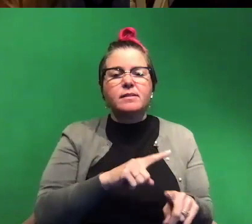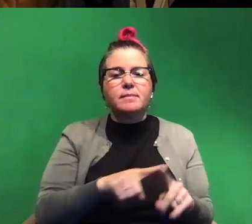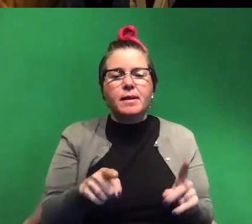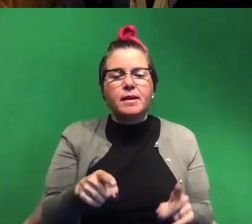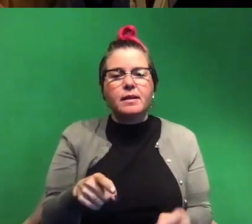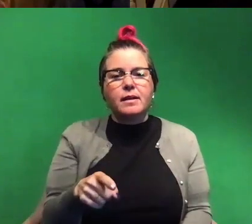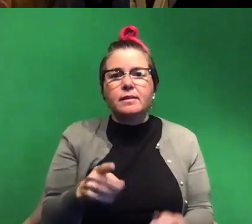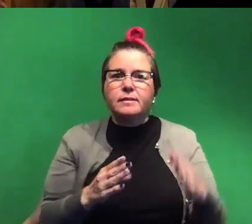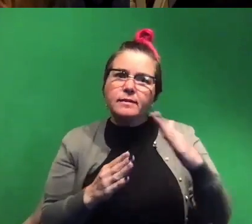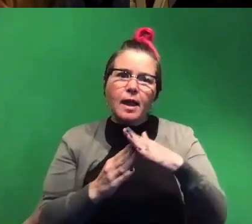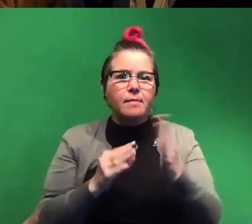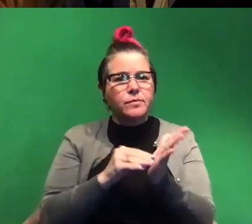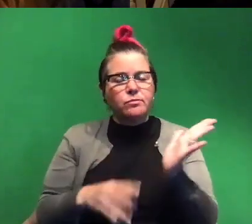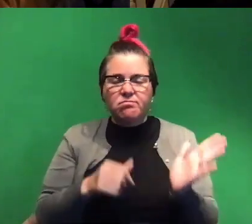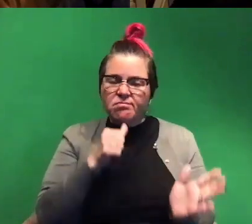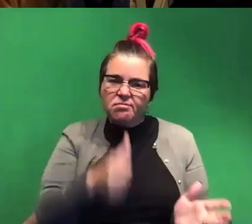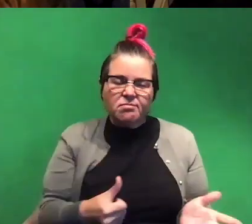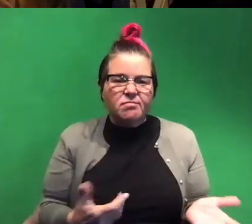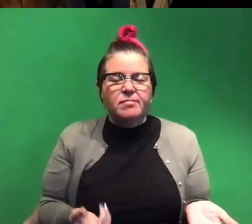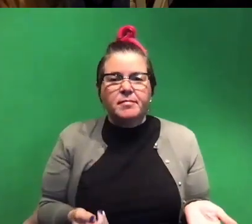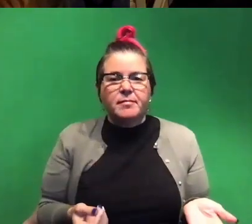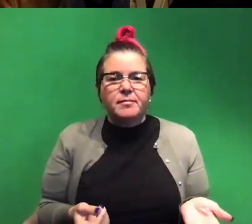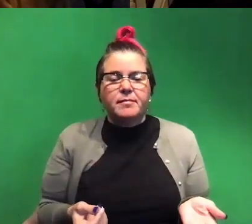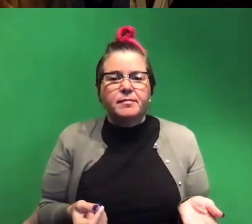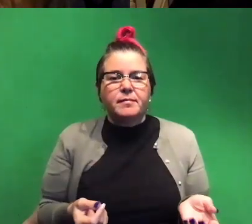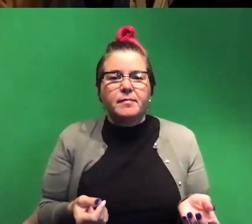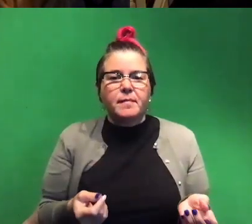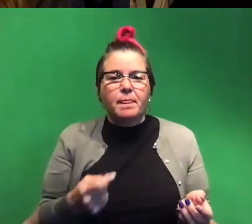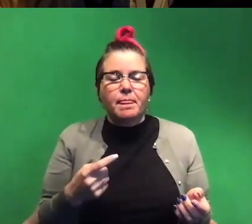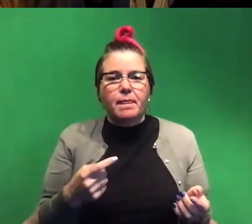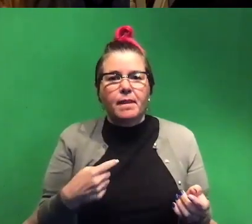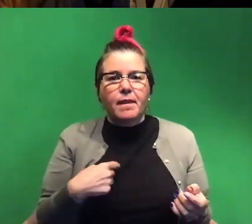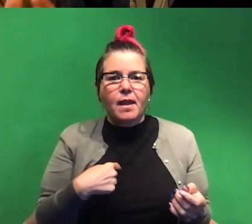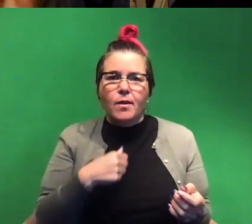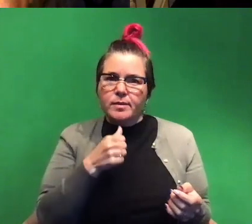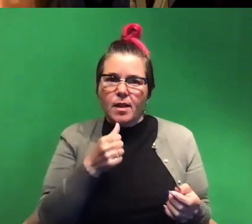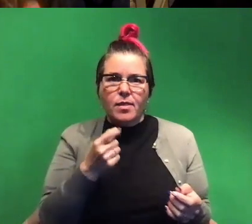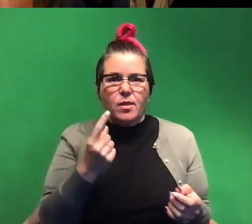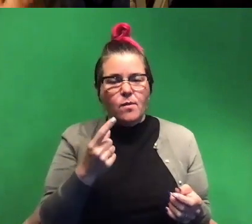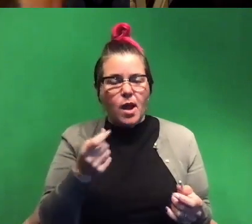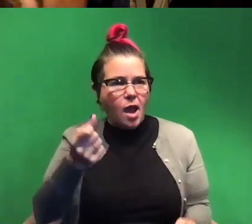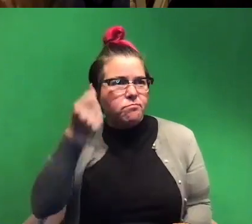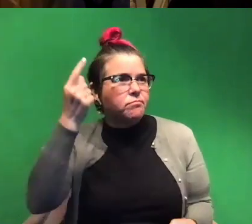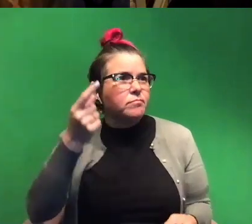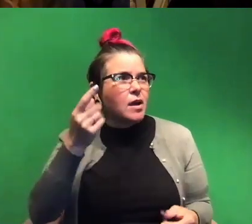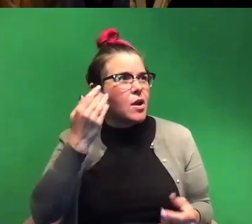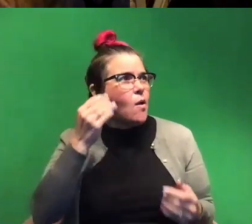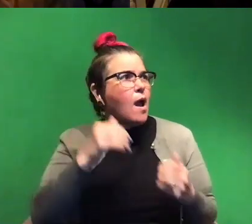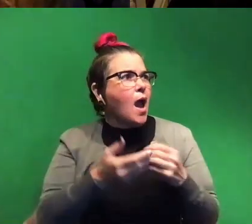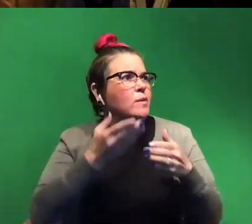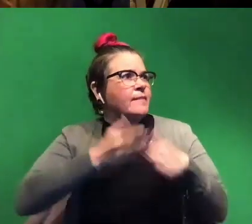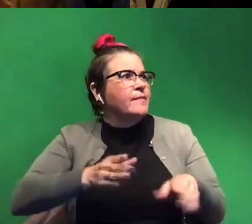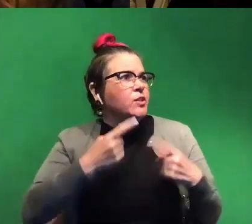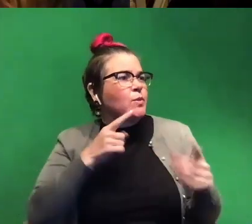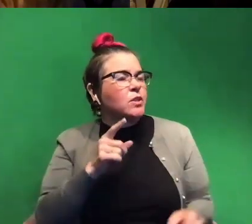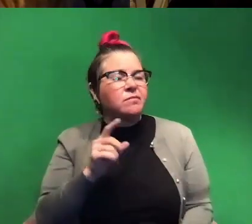the top student, and I didn't think, since I wasn't the one that was like, oh, I got it, I know how division works, like, I didn't think